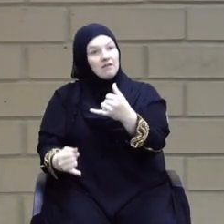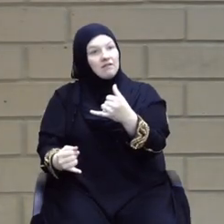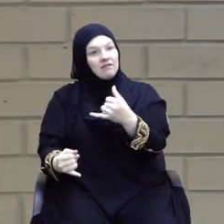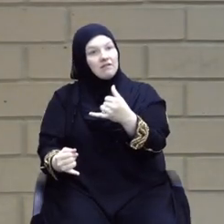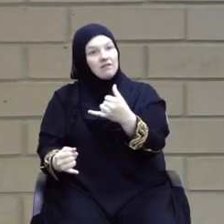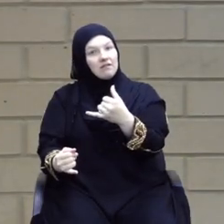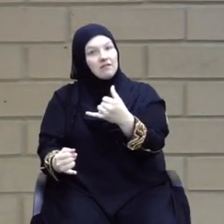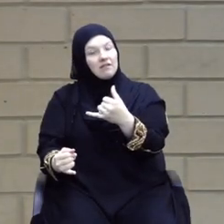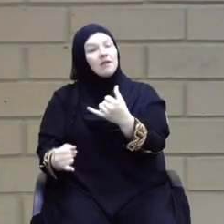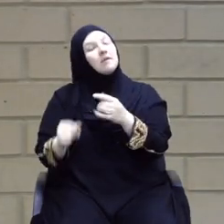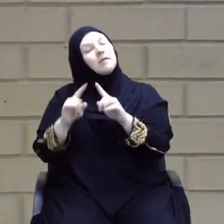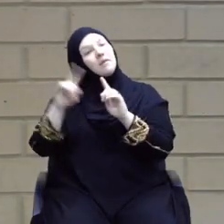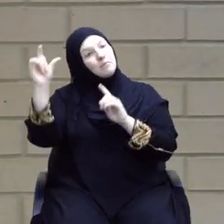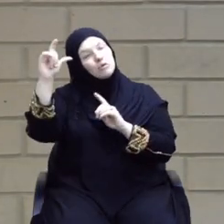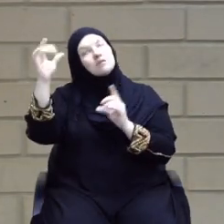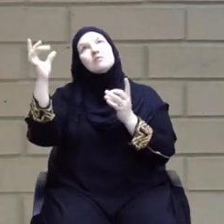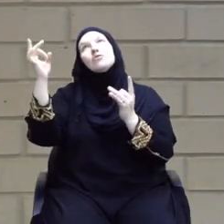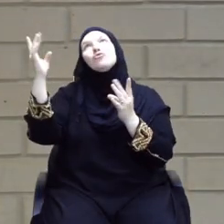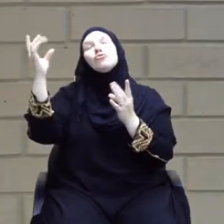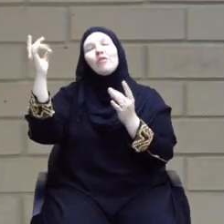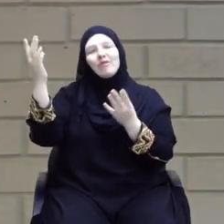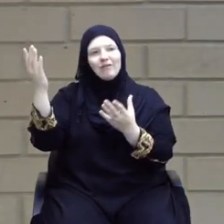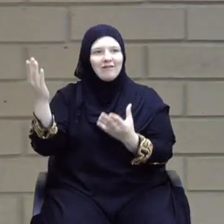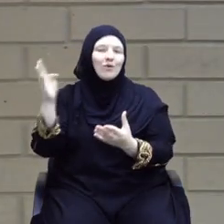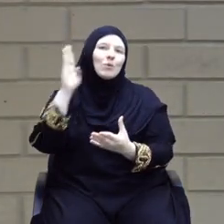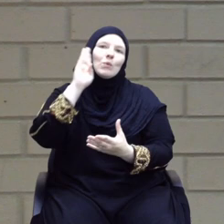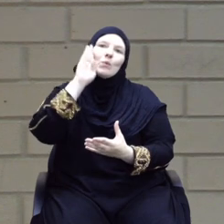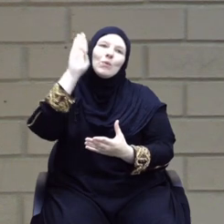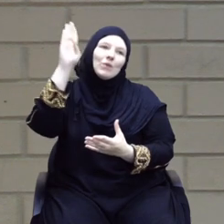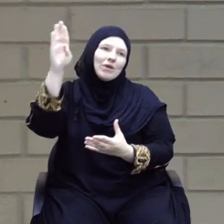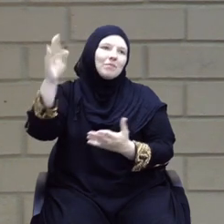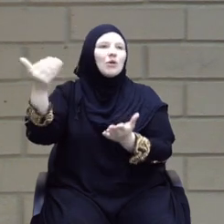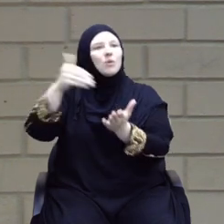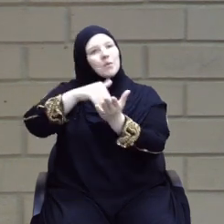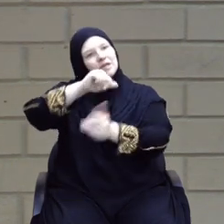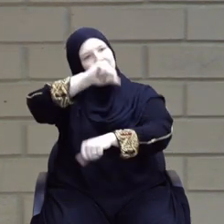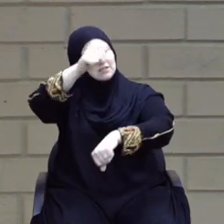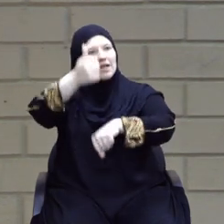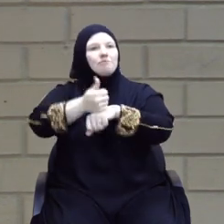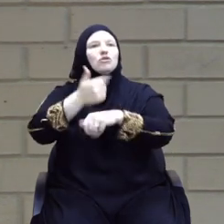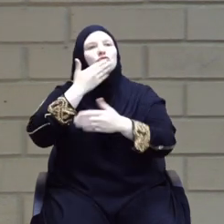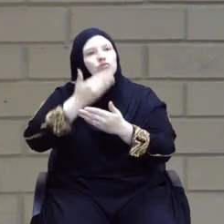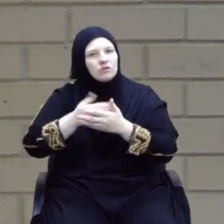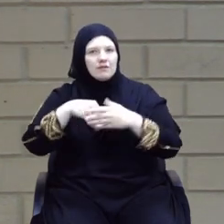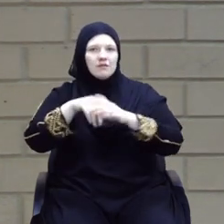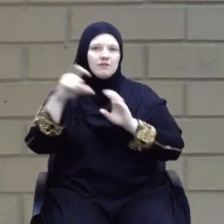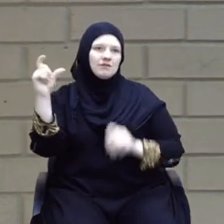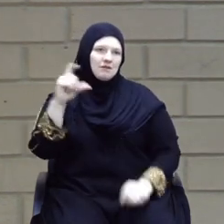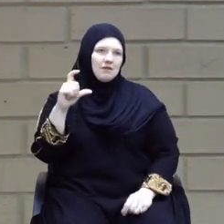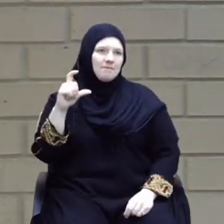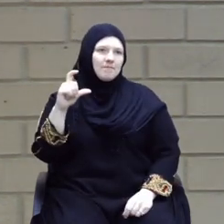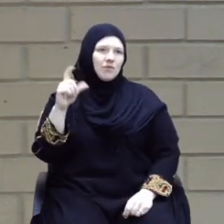inshallah, will be re-established in this land, where Islam